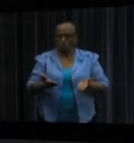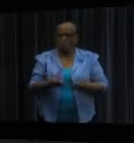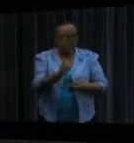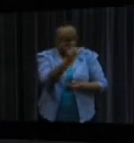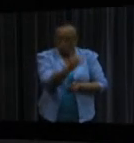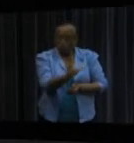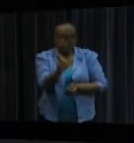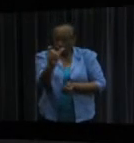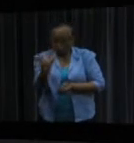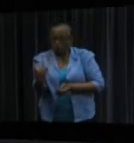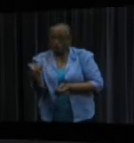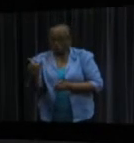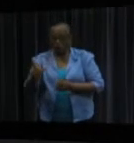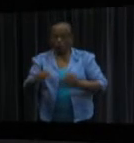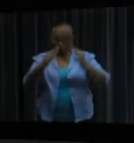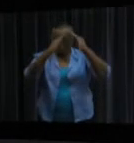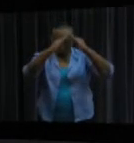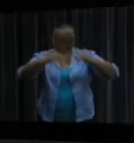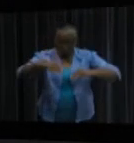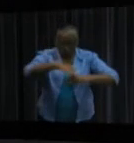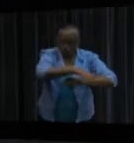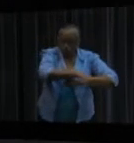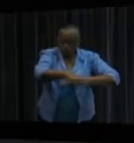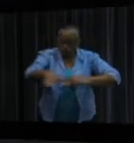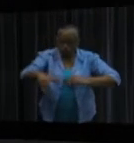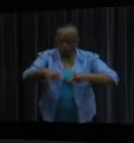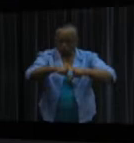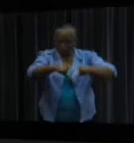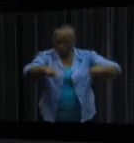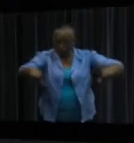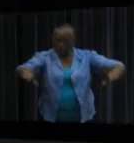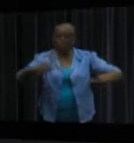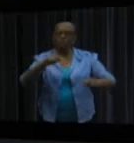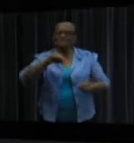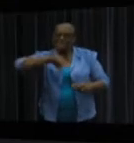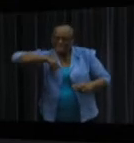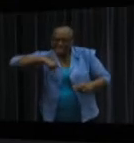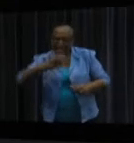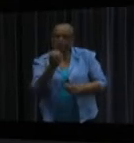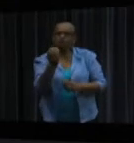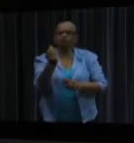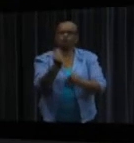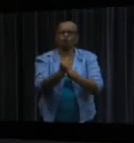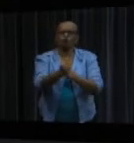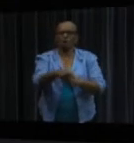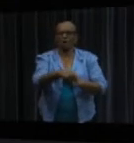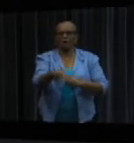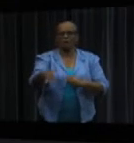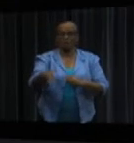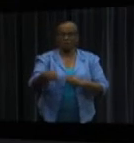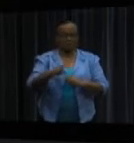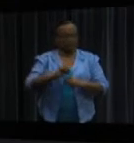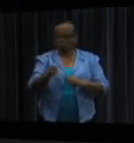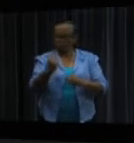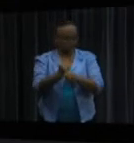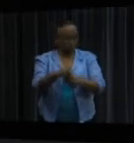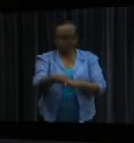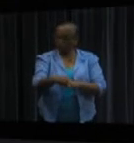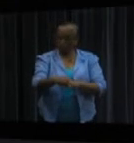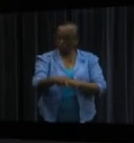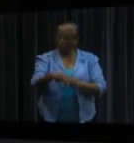Article 70 states that every citizen should clean the front of their property, the gutters, and